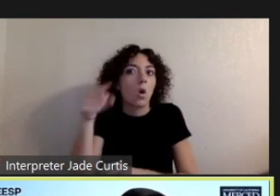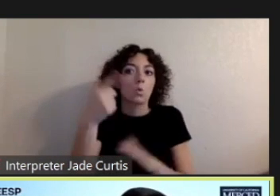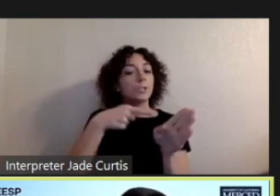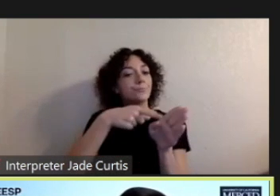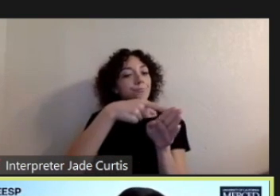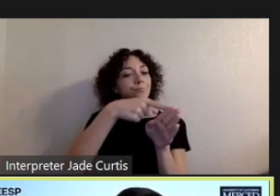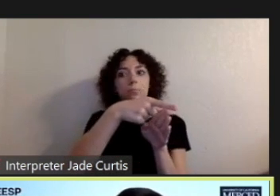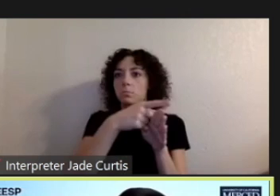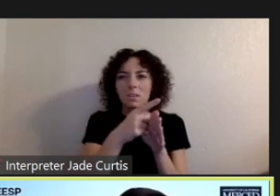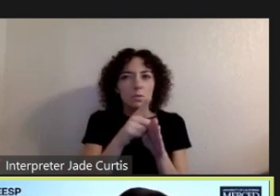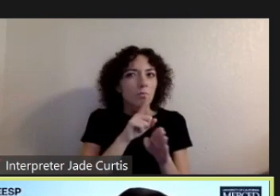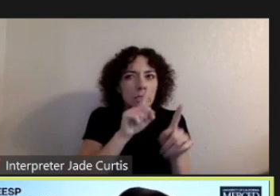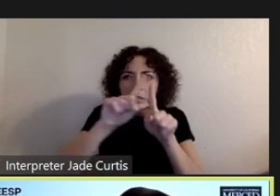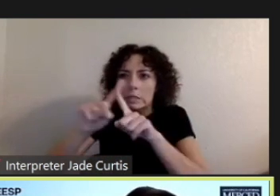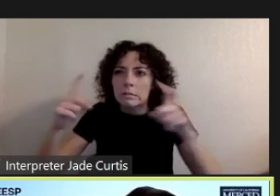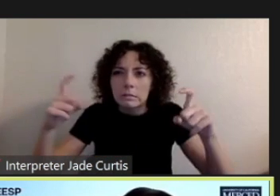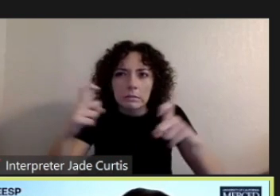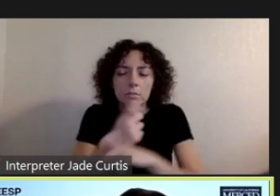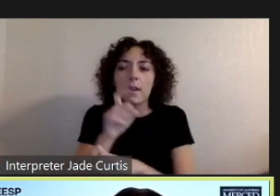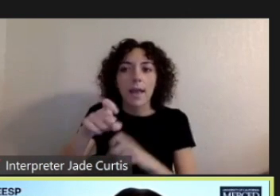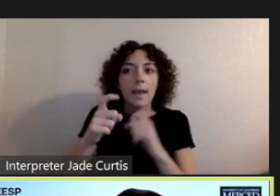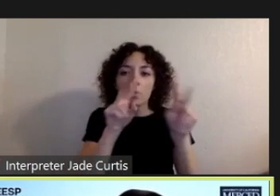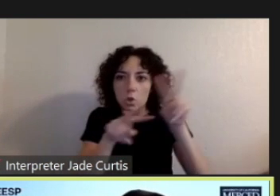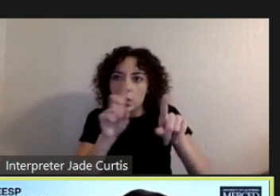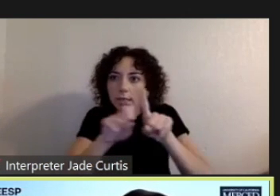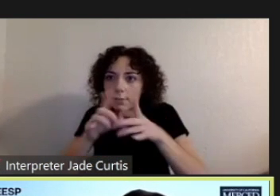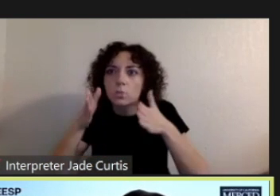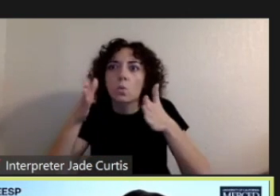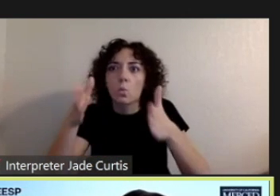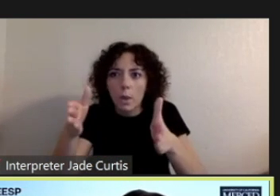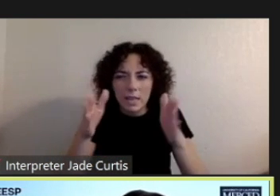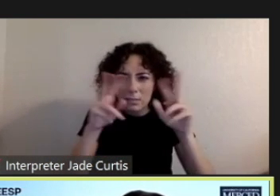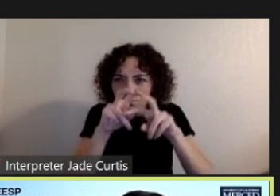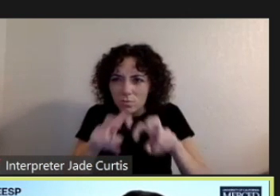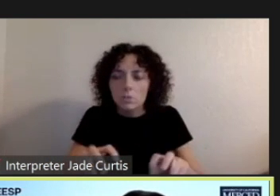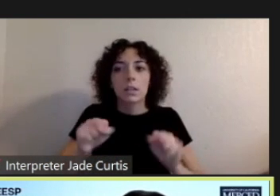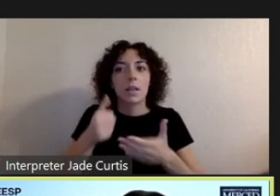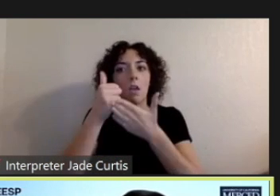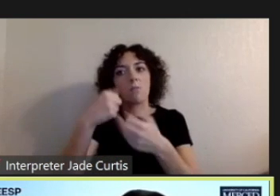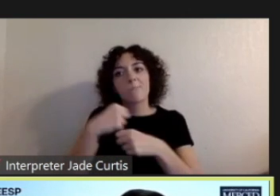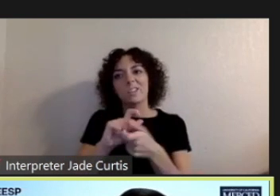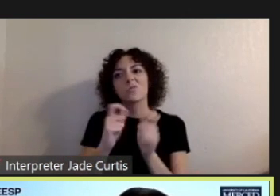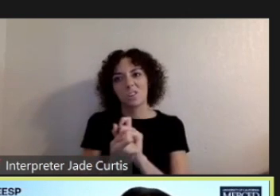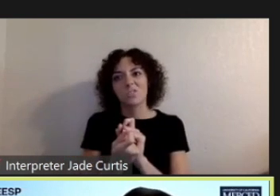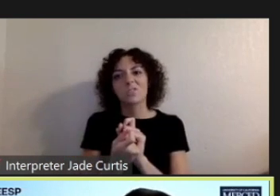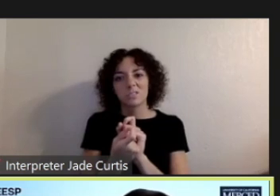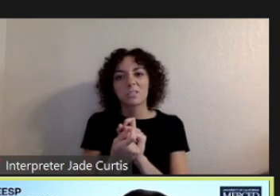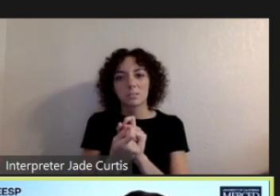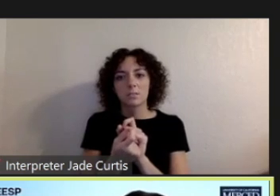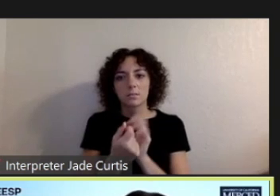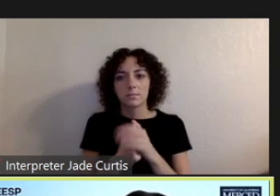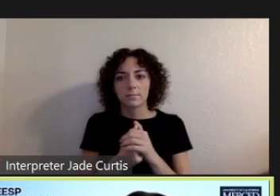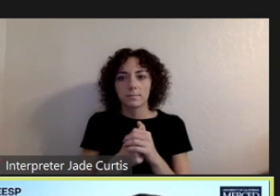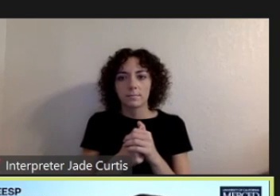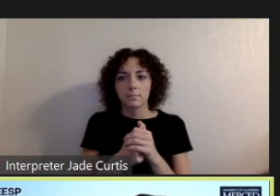we have to look at different ways that things could actually make changes. Solutions do not have to be expensive. We just